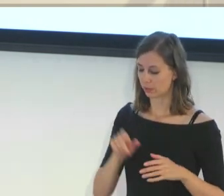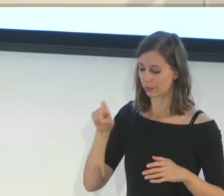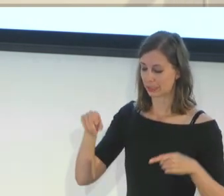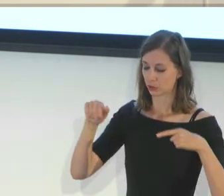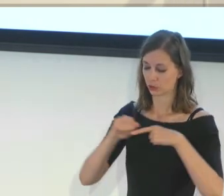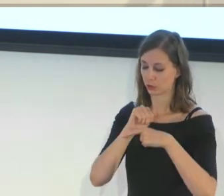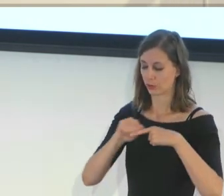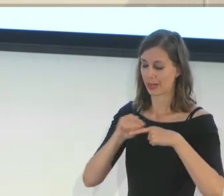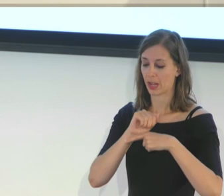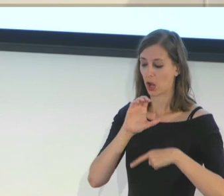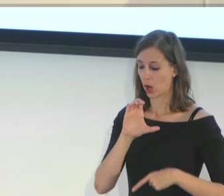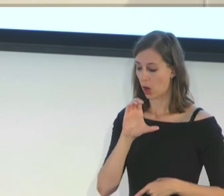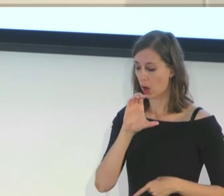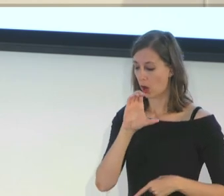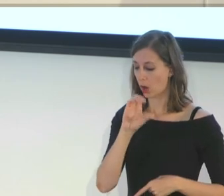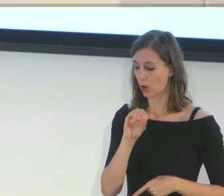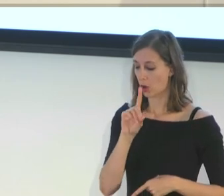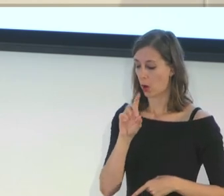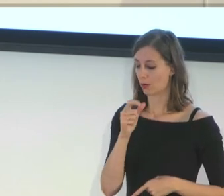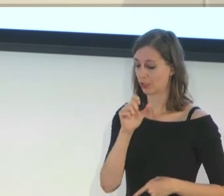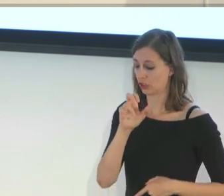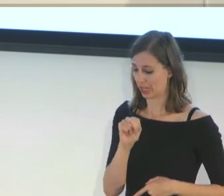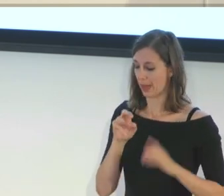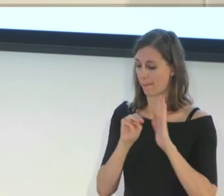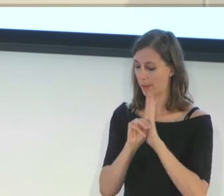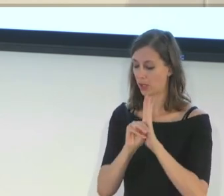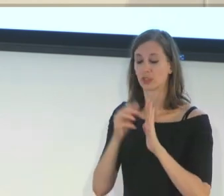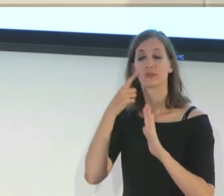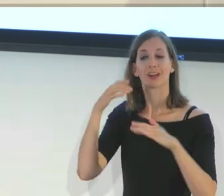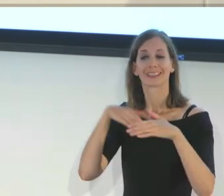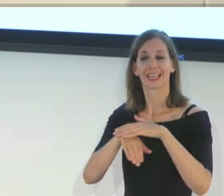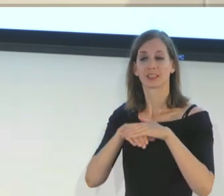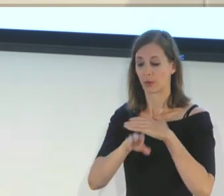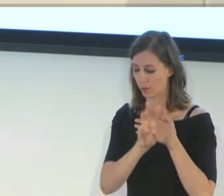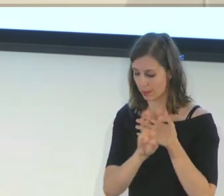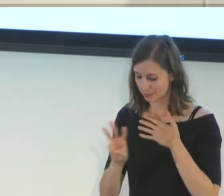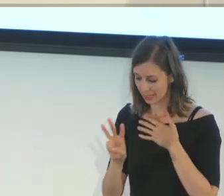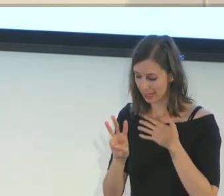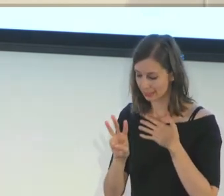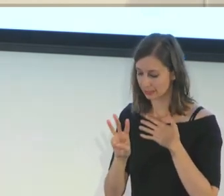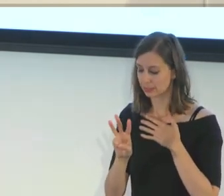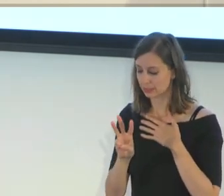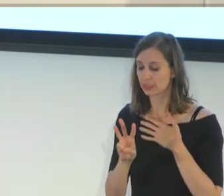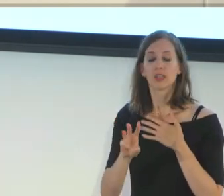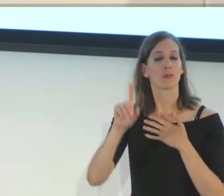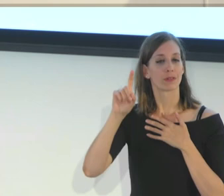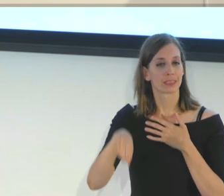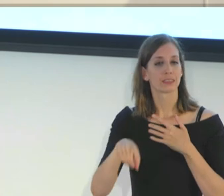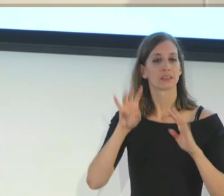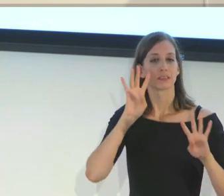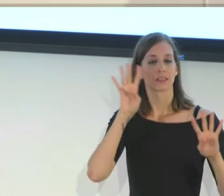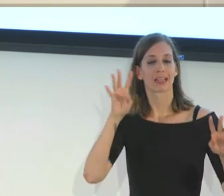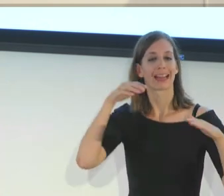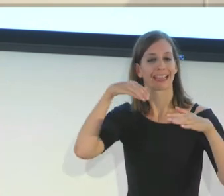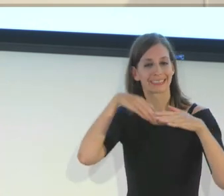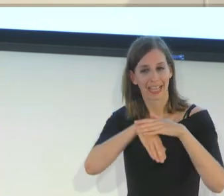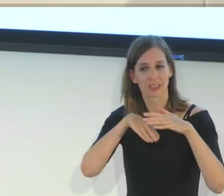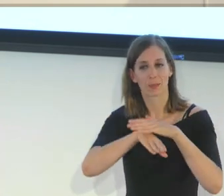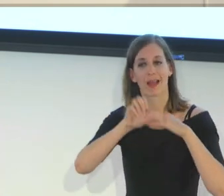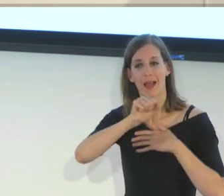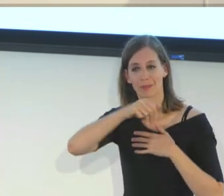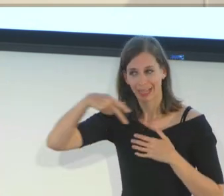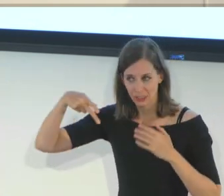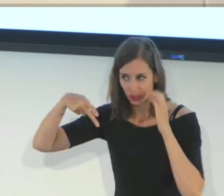accessible websites and providing tools for building personally accessible applications in a way